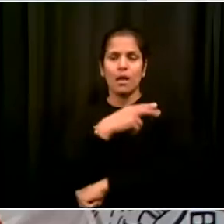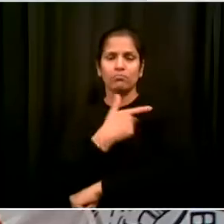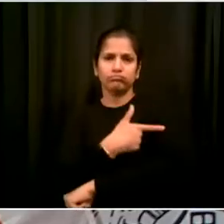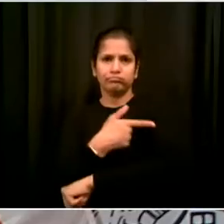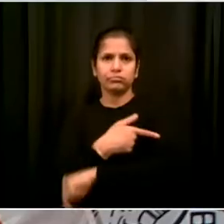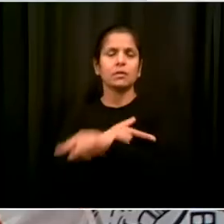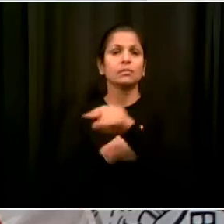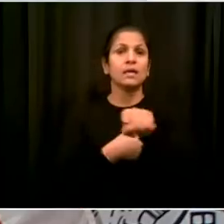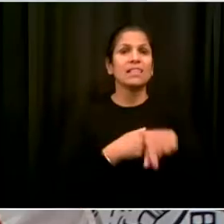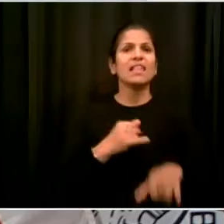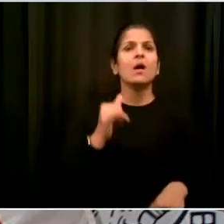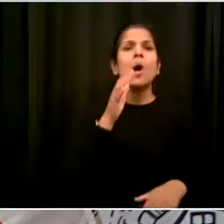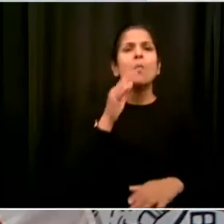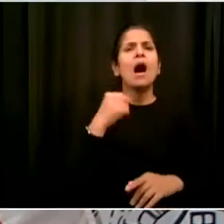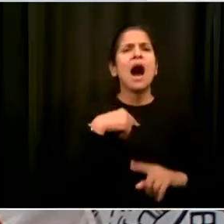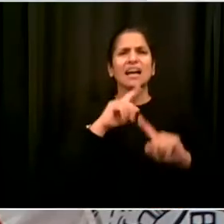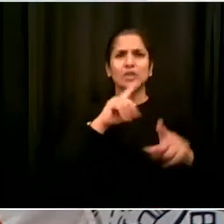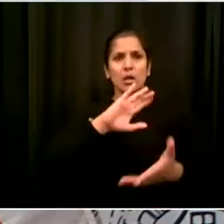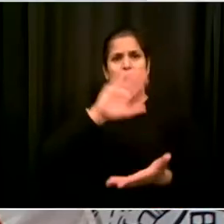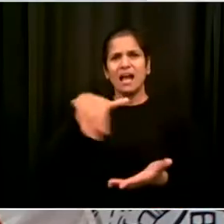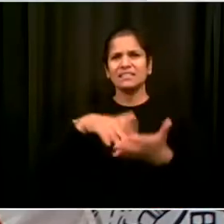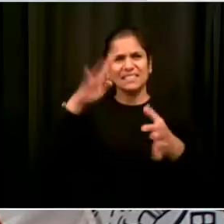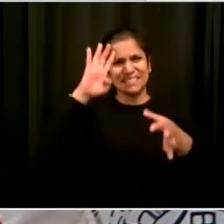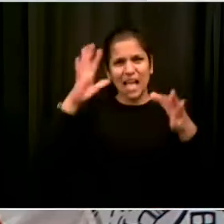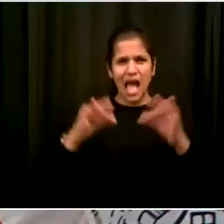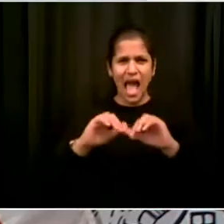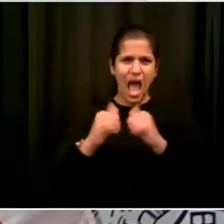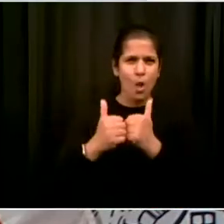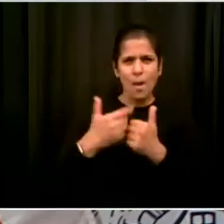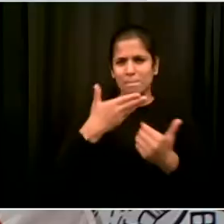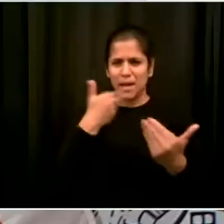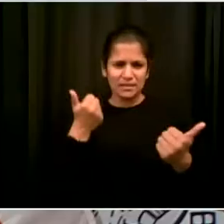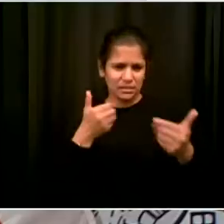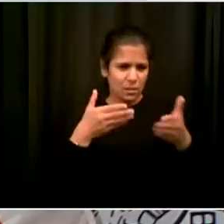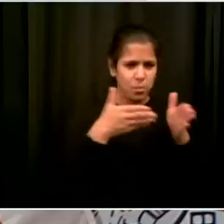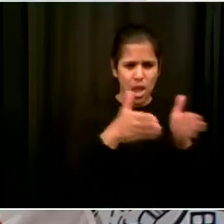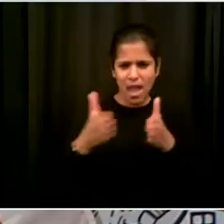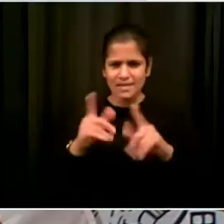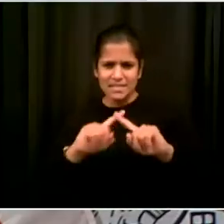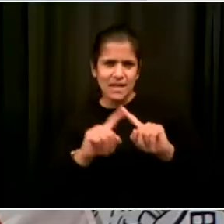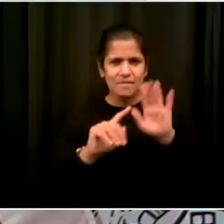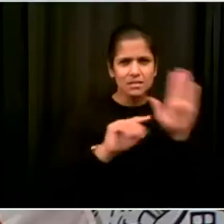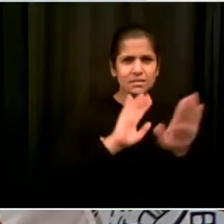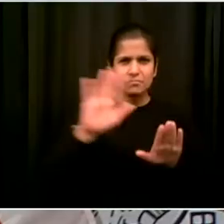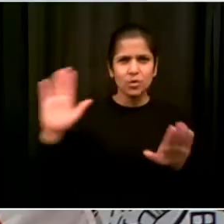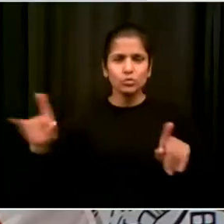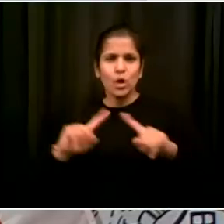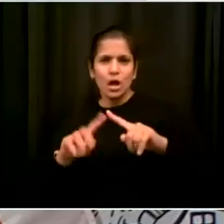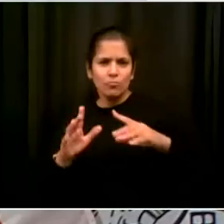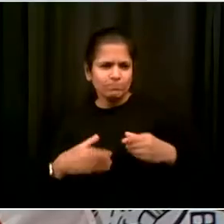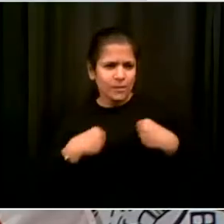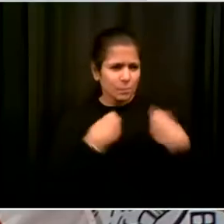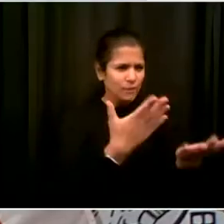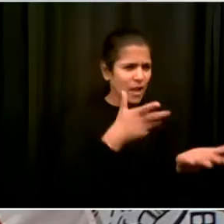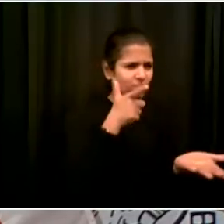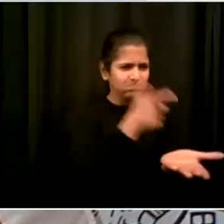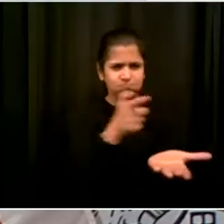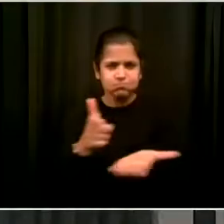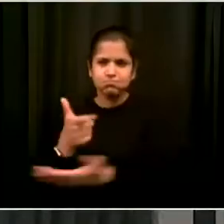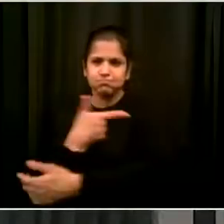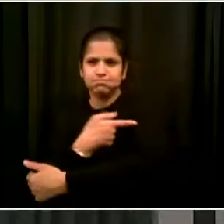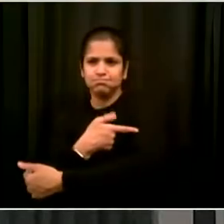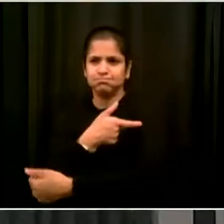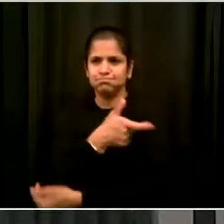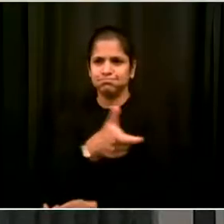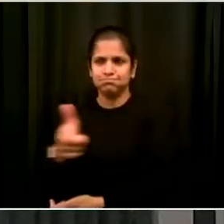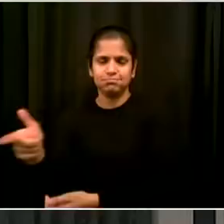determine how to focus on that and get those vaccination levels up to make sure that everyone gets their fair share. Go